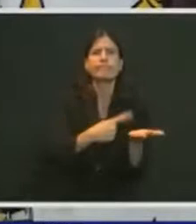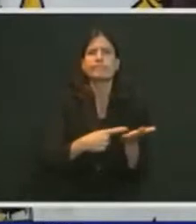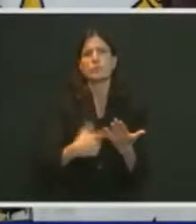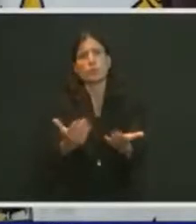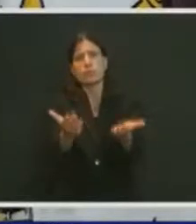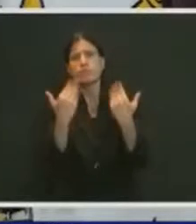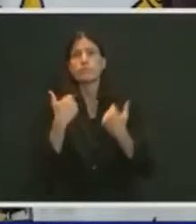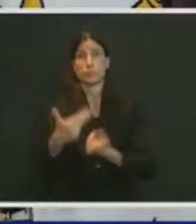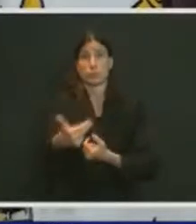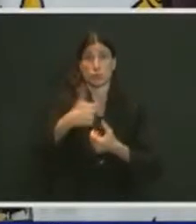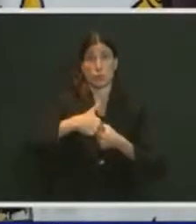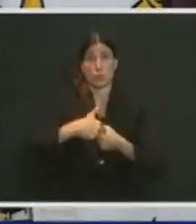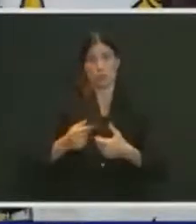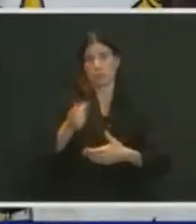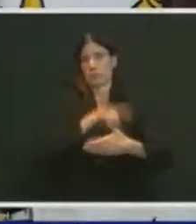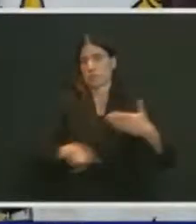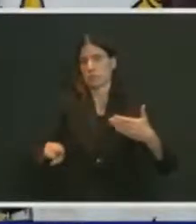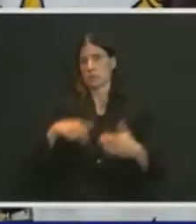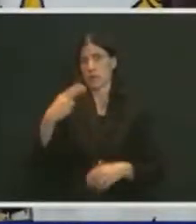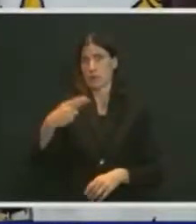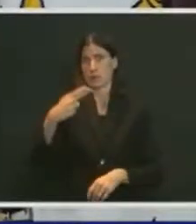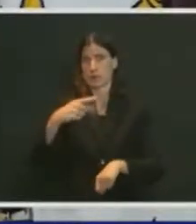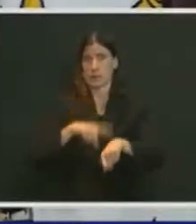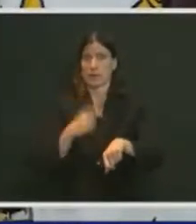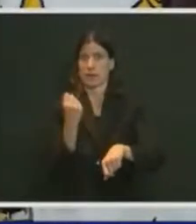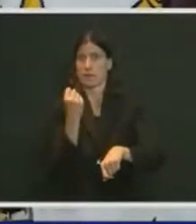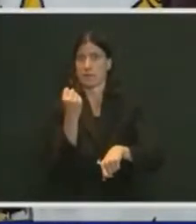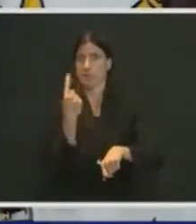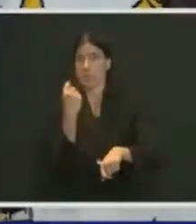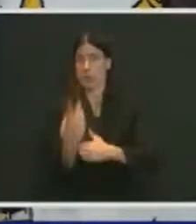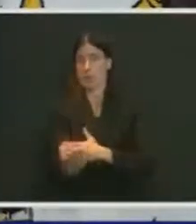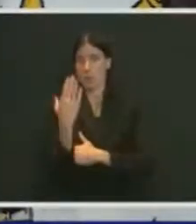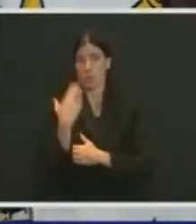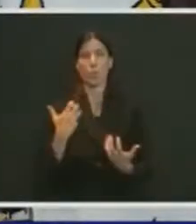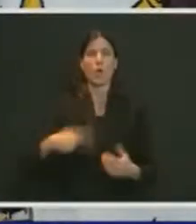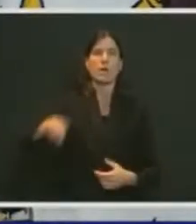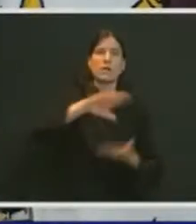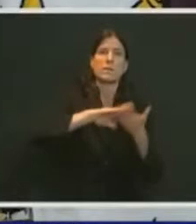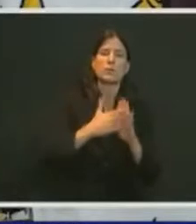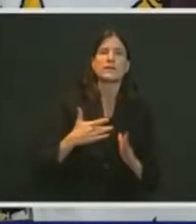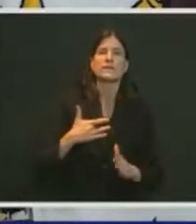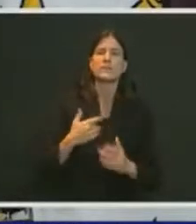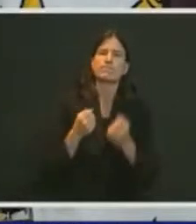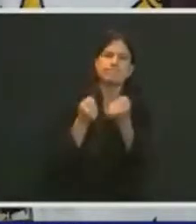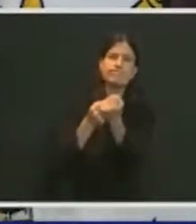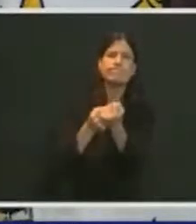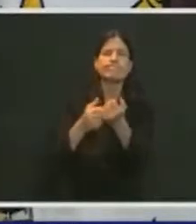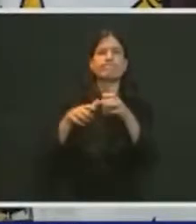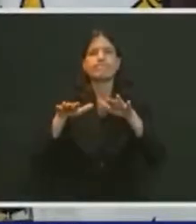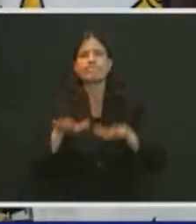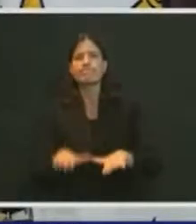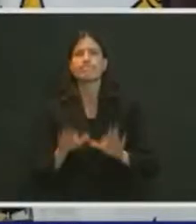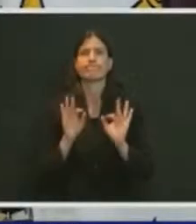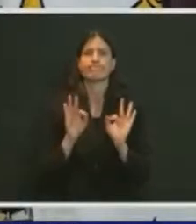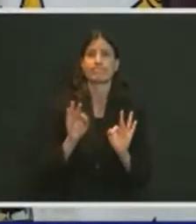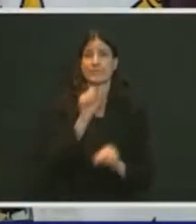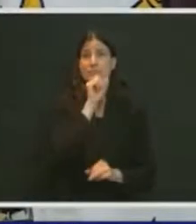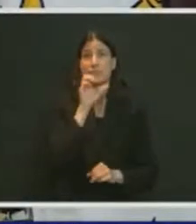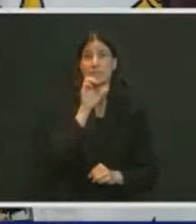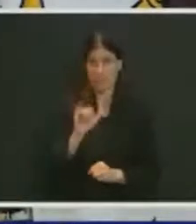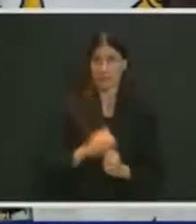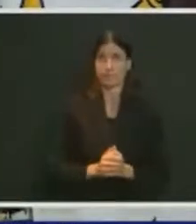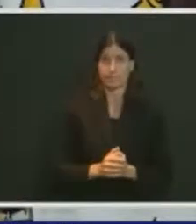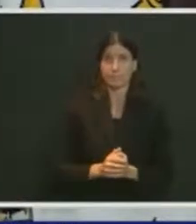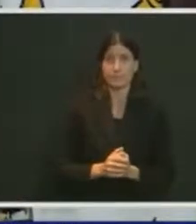your concerns and provide you with support. Finally, as a reminder, Monday is the day by